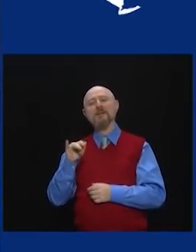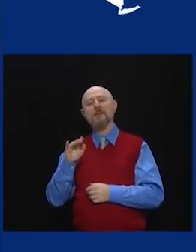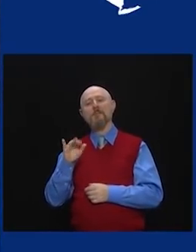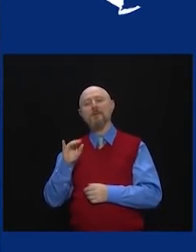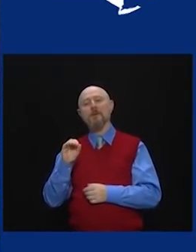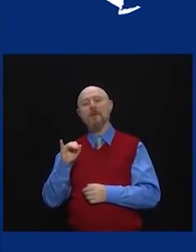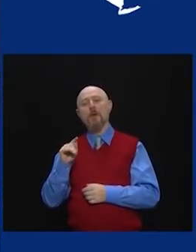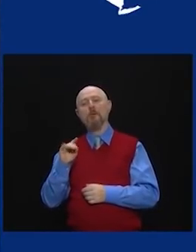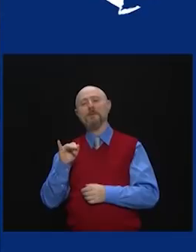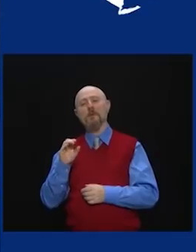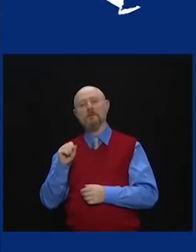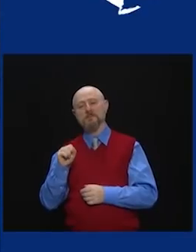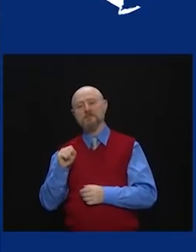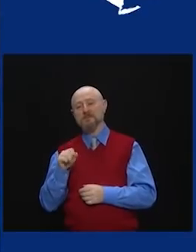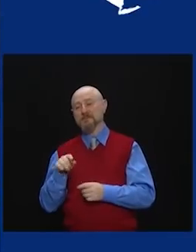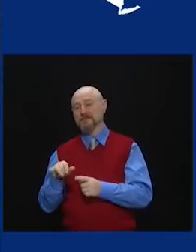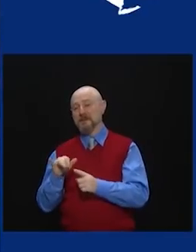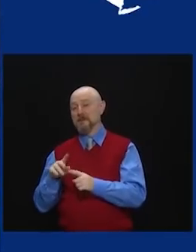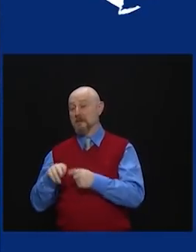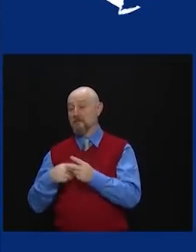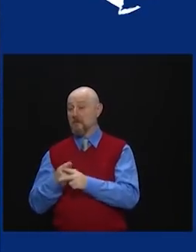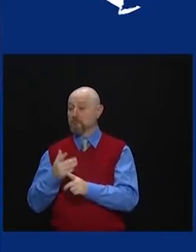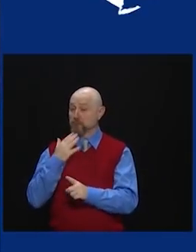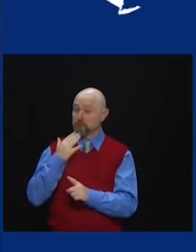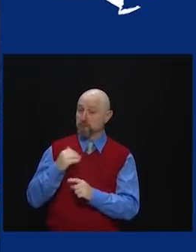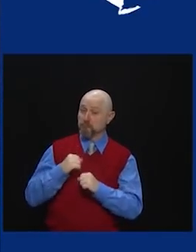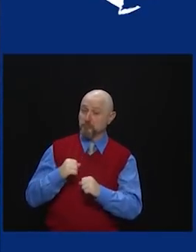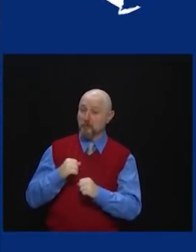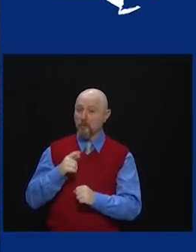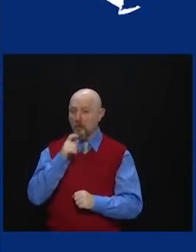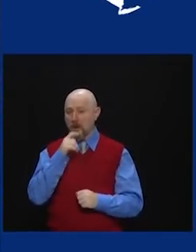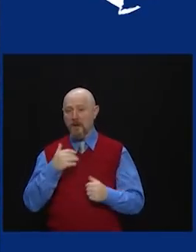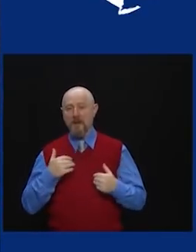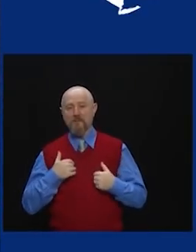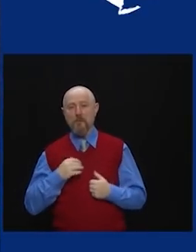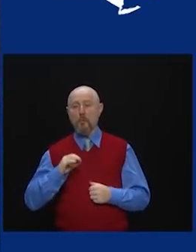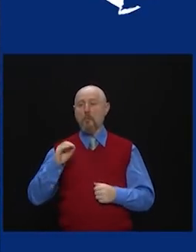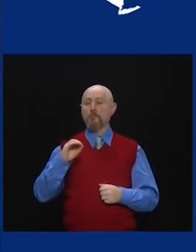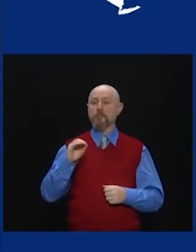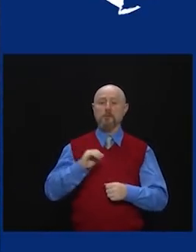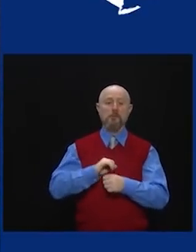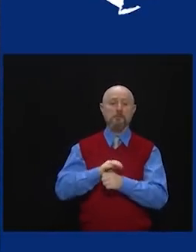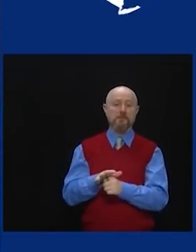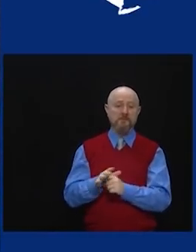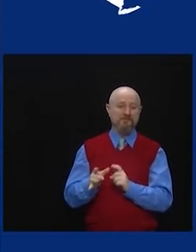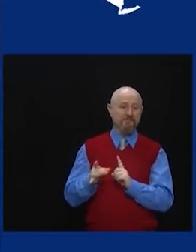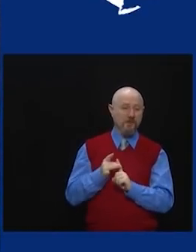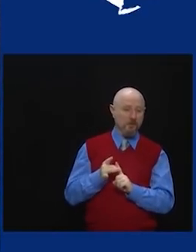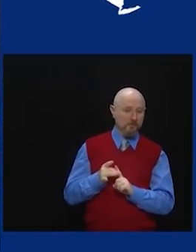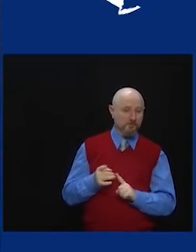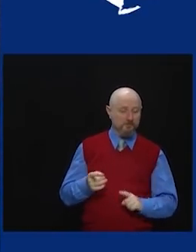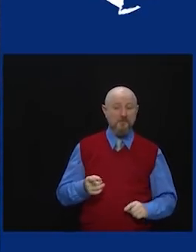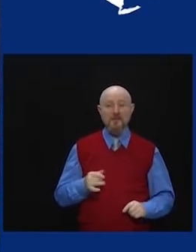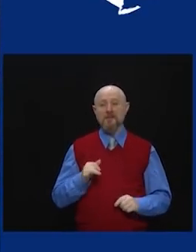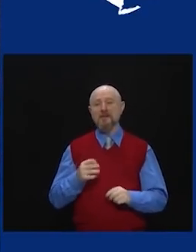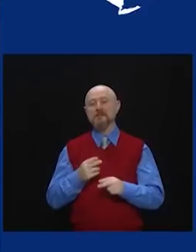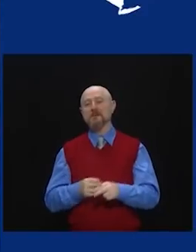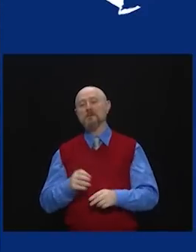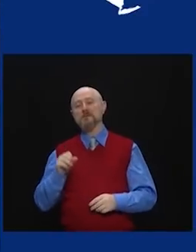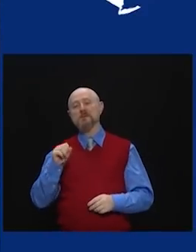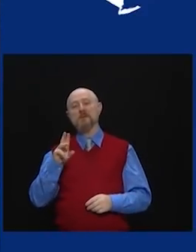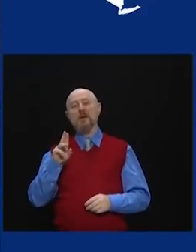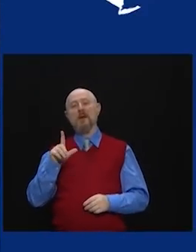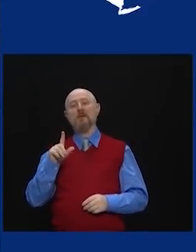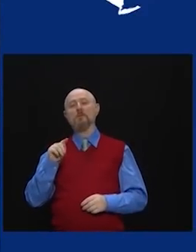protective for people who have Omicron infection. It's called sotrovimab. And I'm happy to say that the